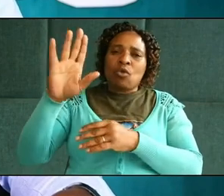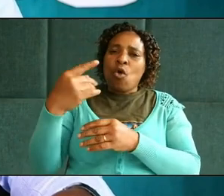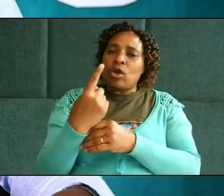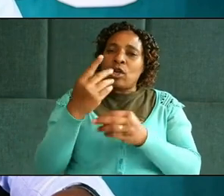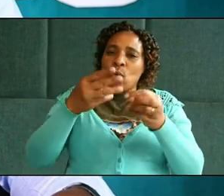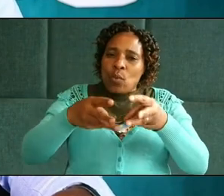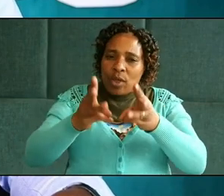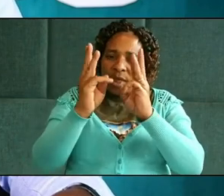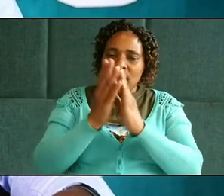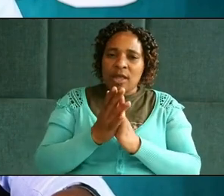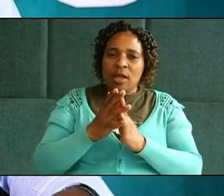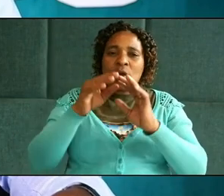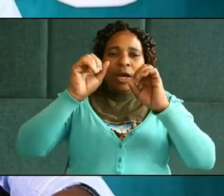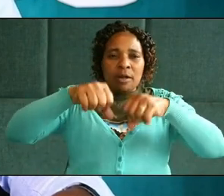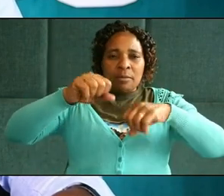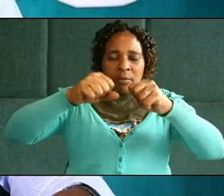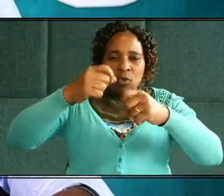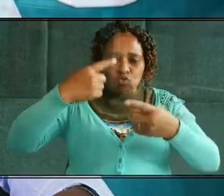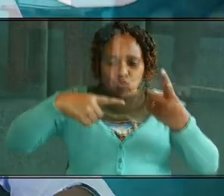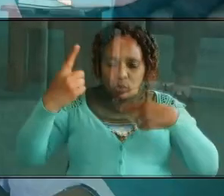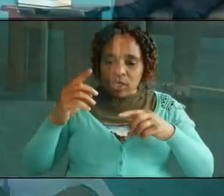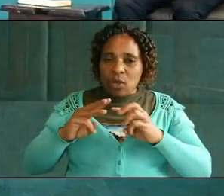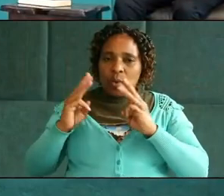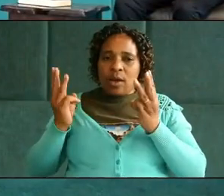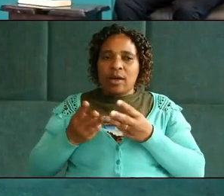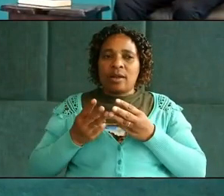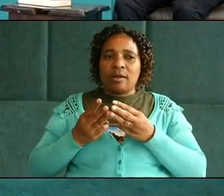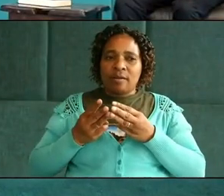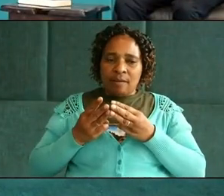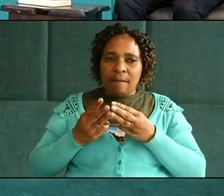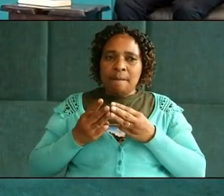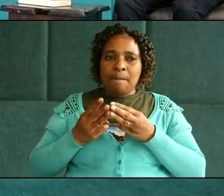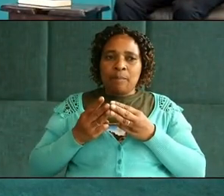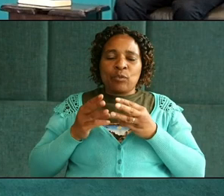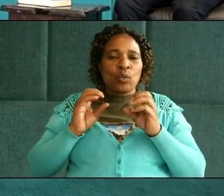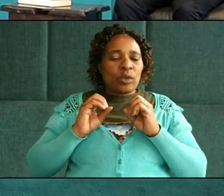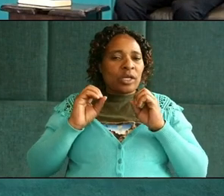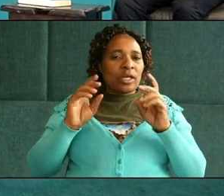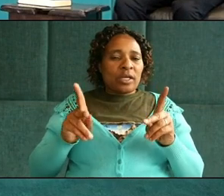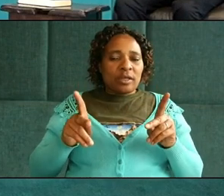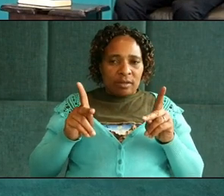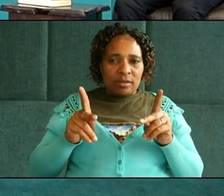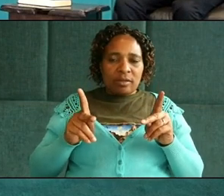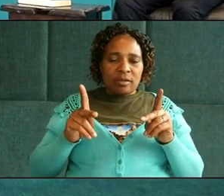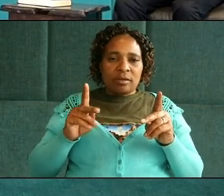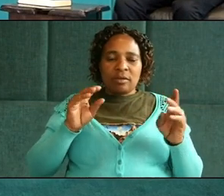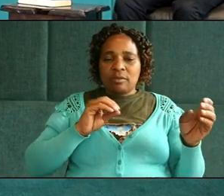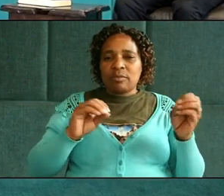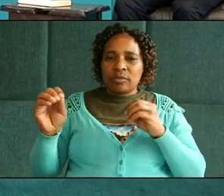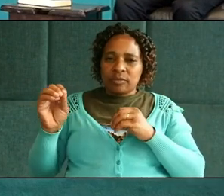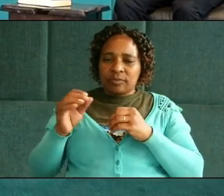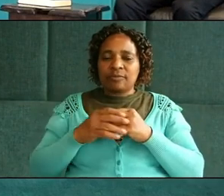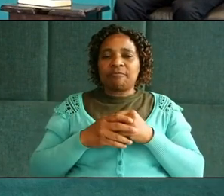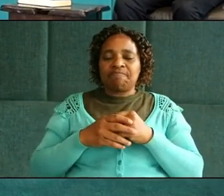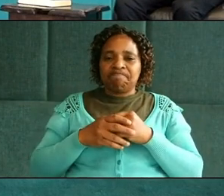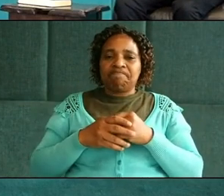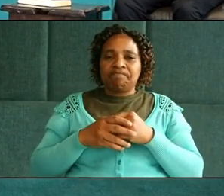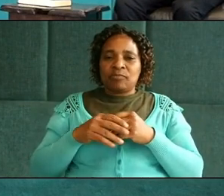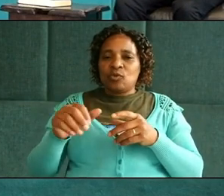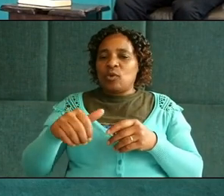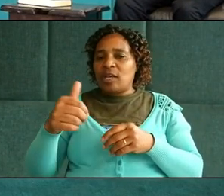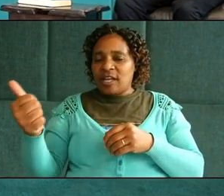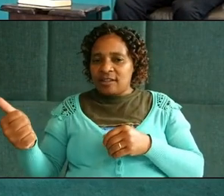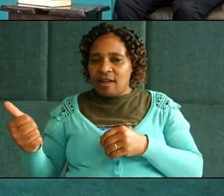way we can be able to conquer the world. Yeah. Yeah. Okay, so we'll move on to the punchlines